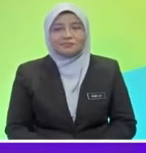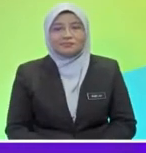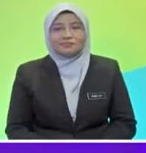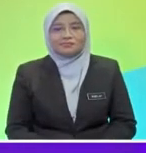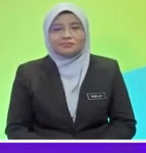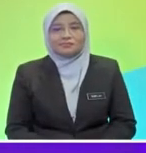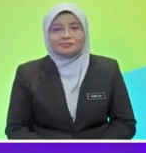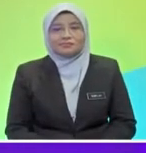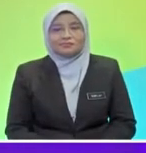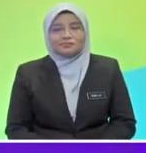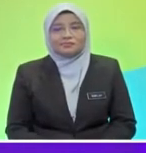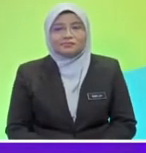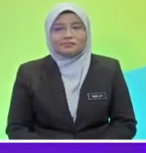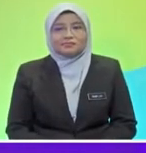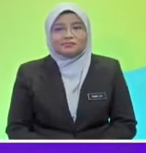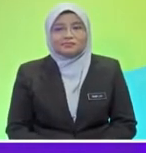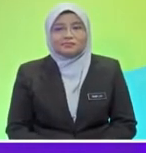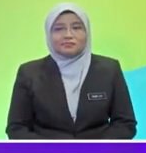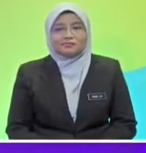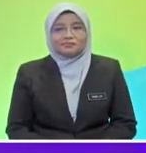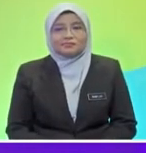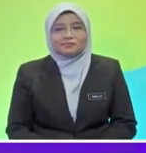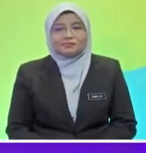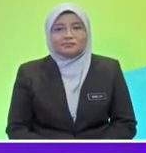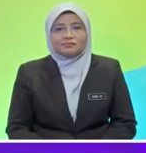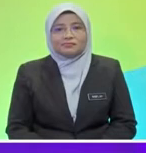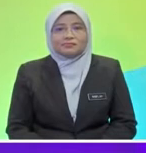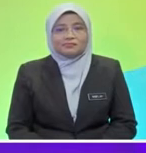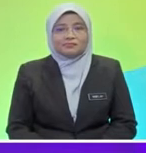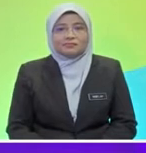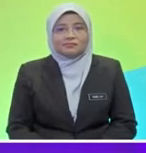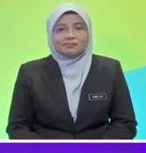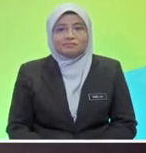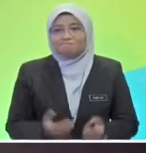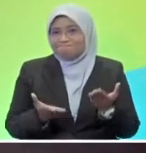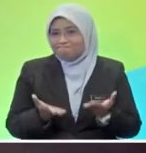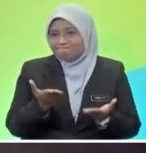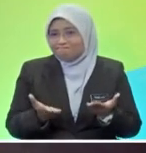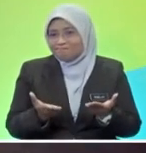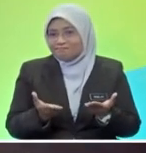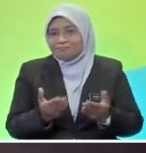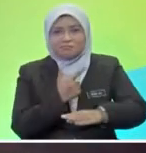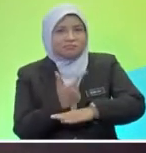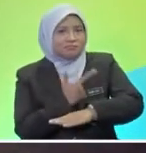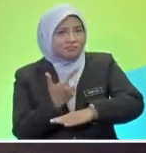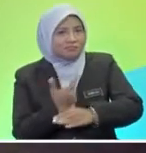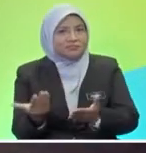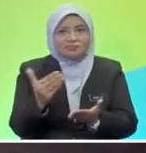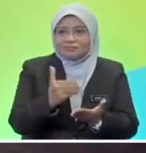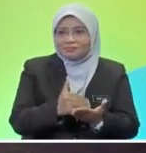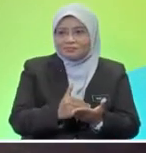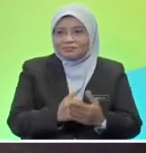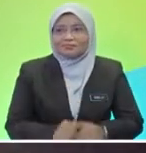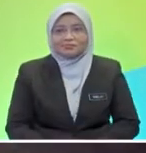Okay. Maybe if you practice more, you can skip well. Yes. Okay, so where do you put